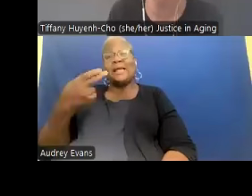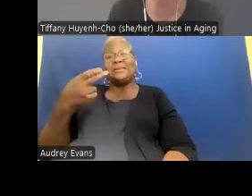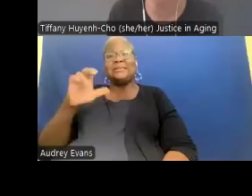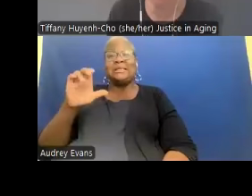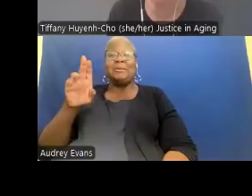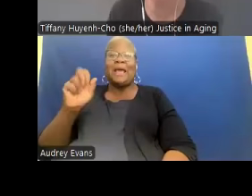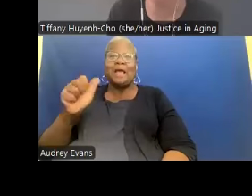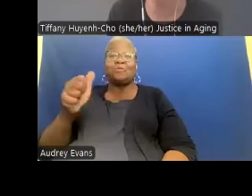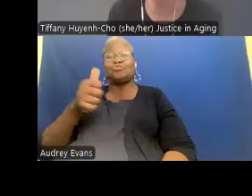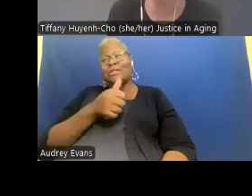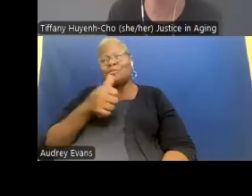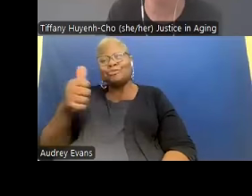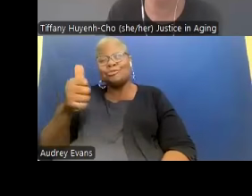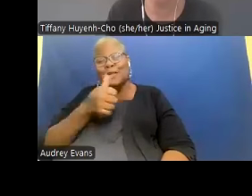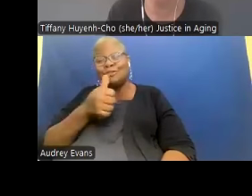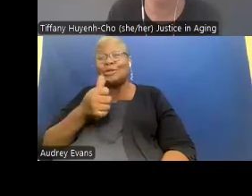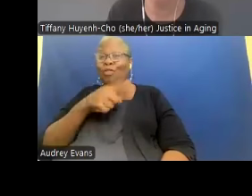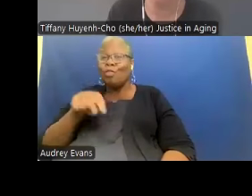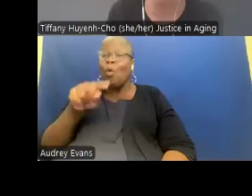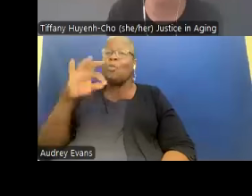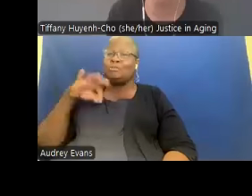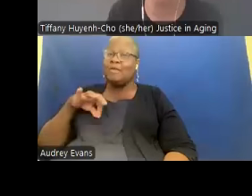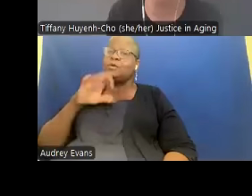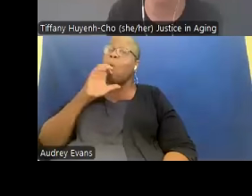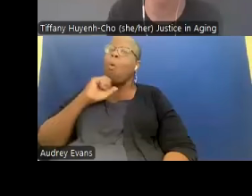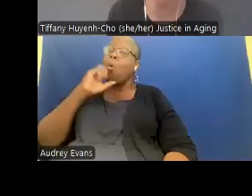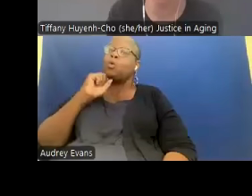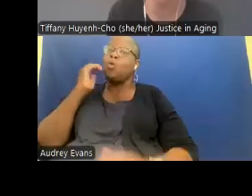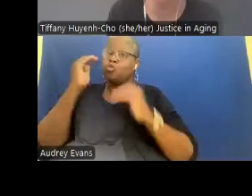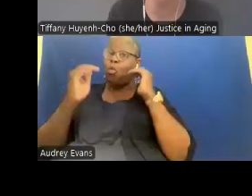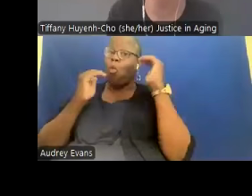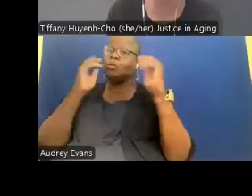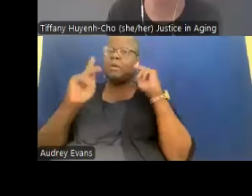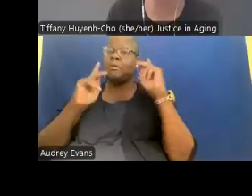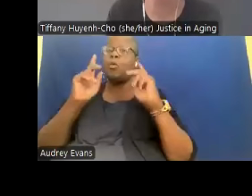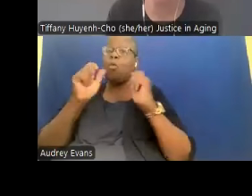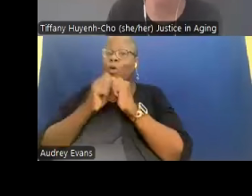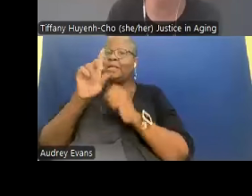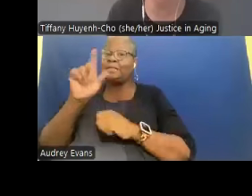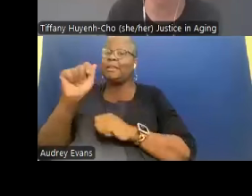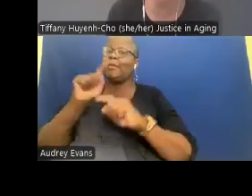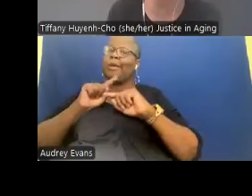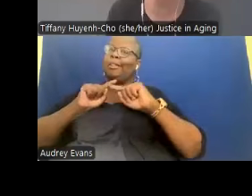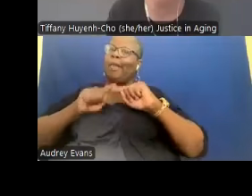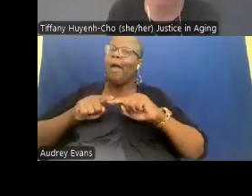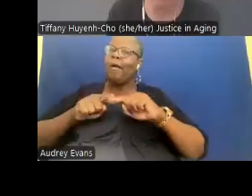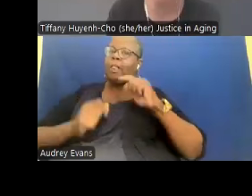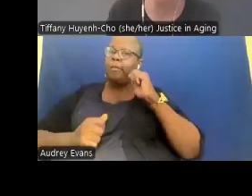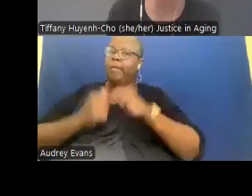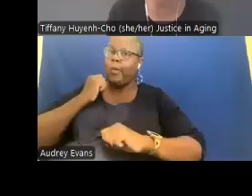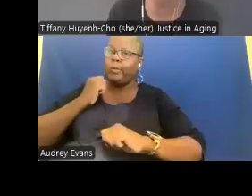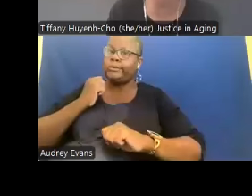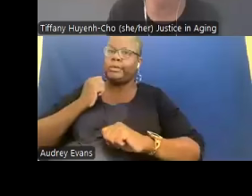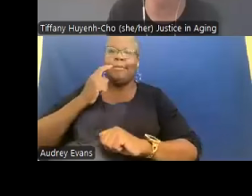or transportation are the benefits that older adults and people with disabilities often rely on the most because, again,